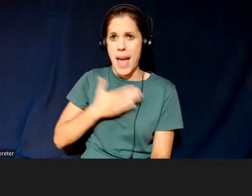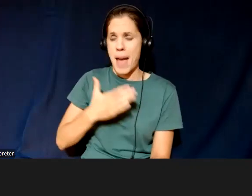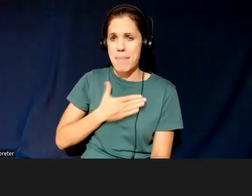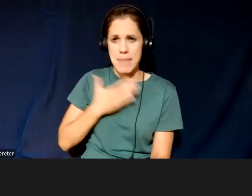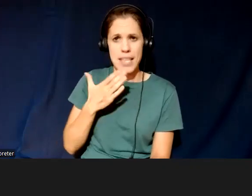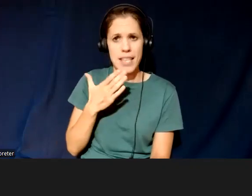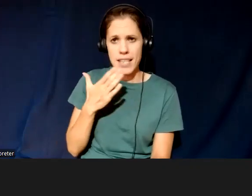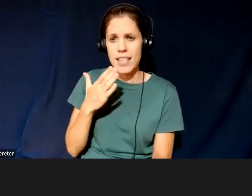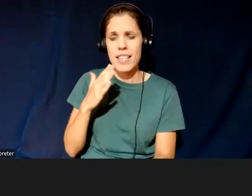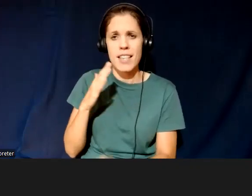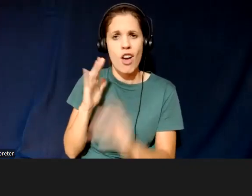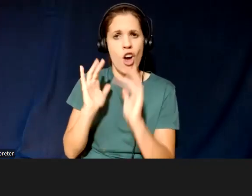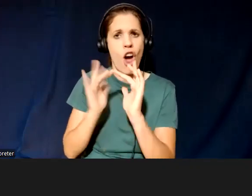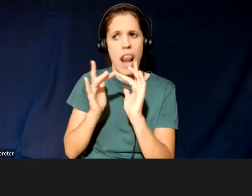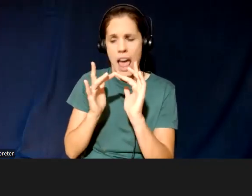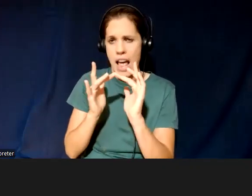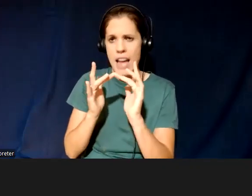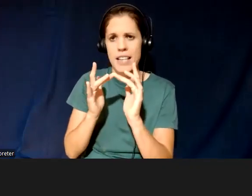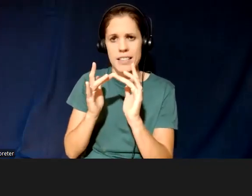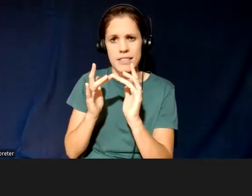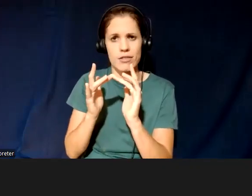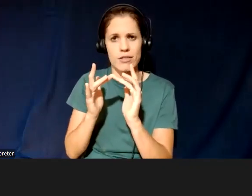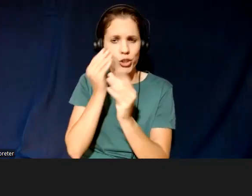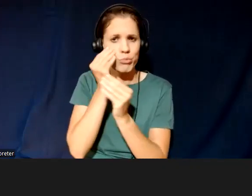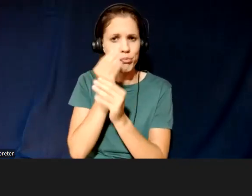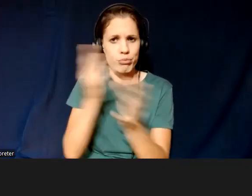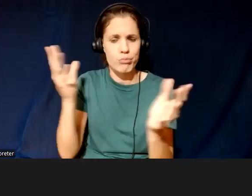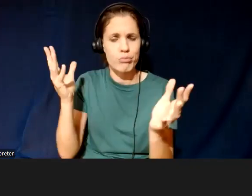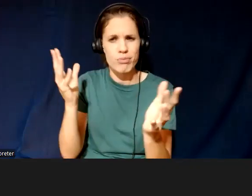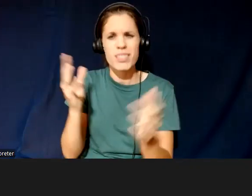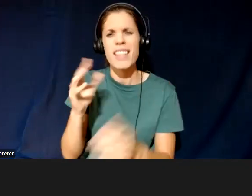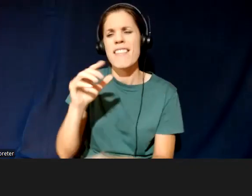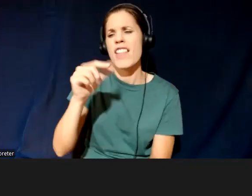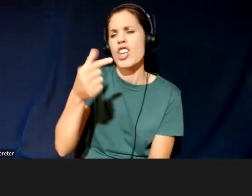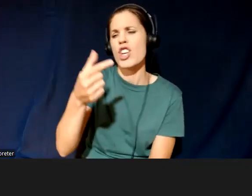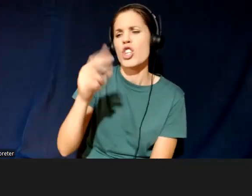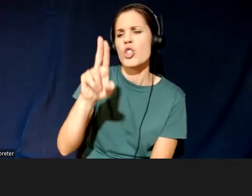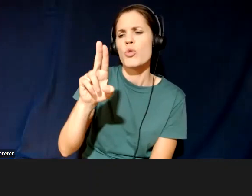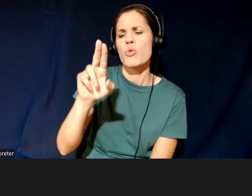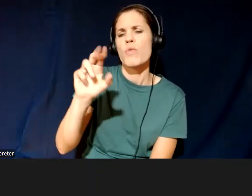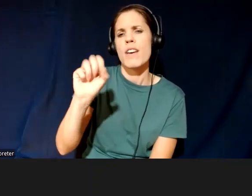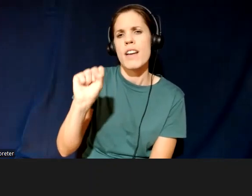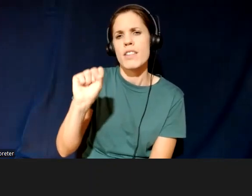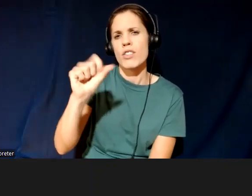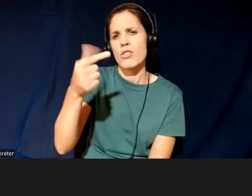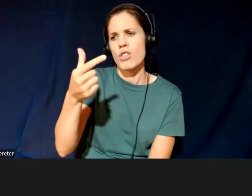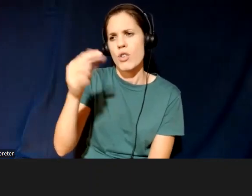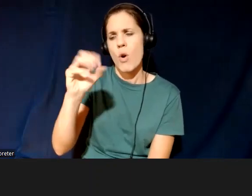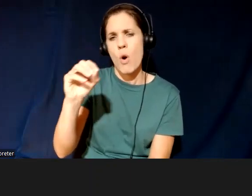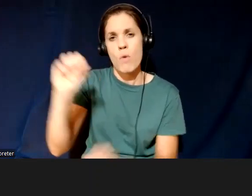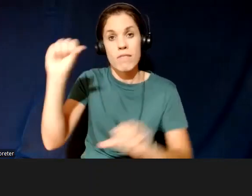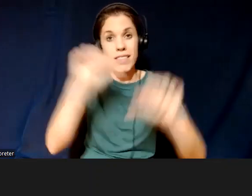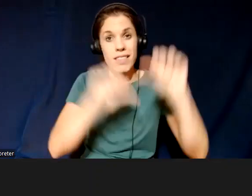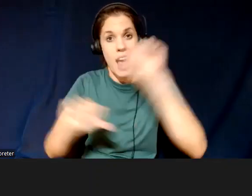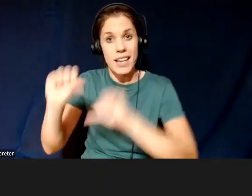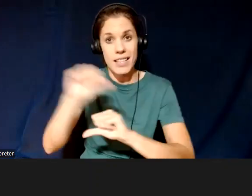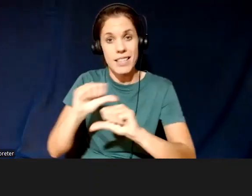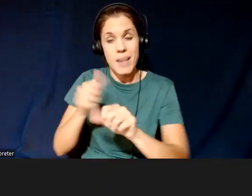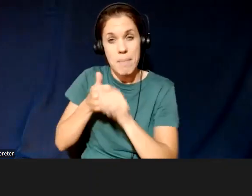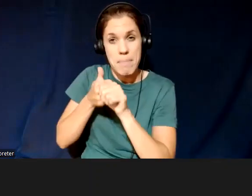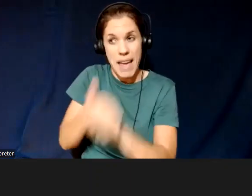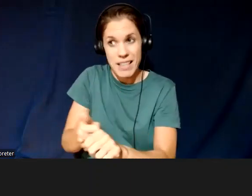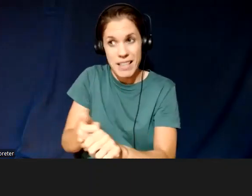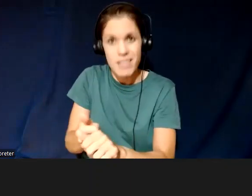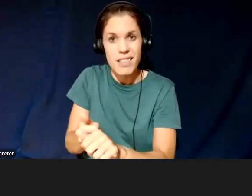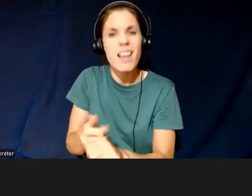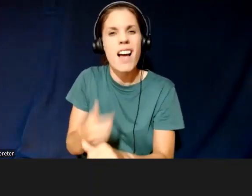online. Only a subset of them are available through USGS Science Base. And I can share that link as well.